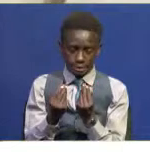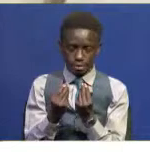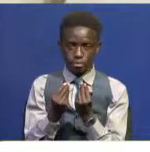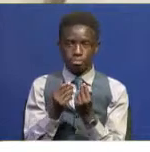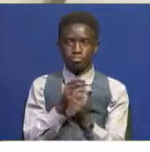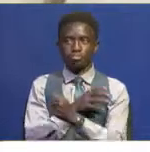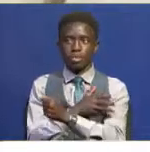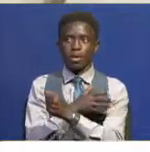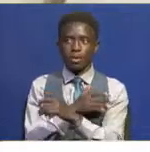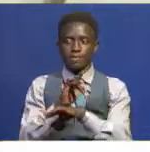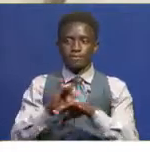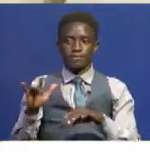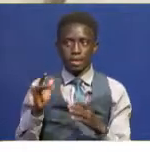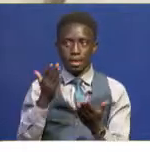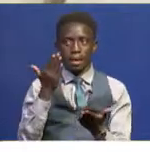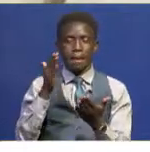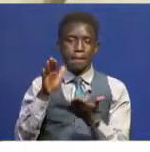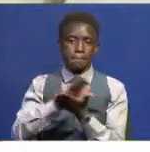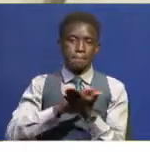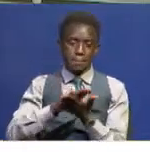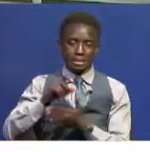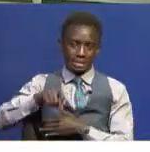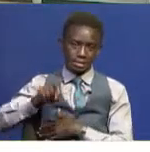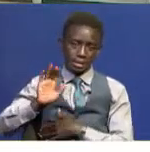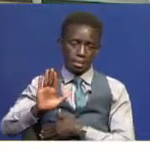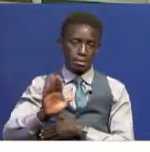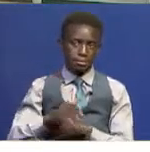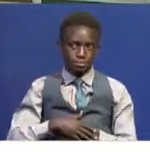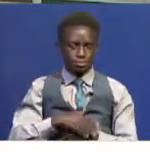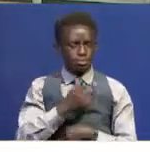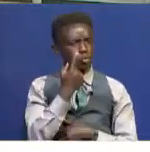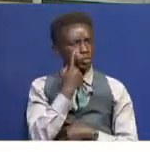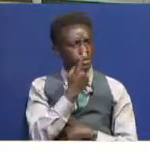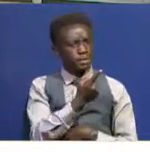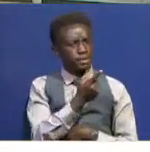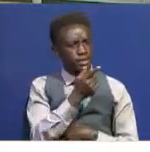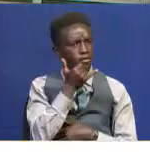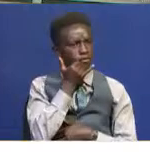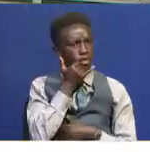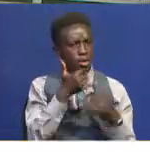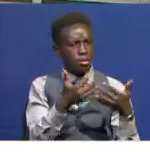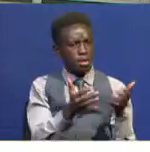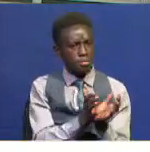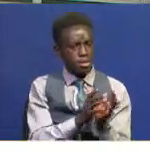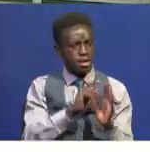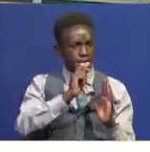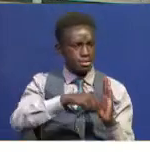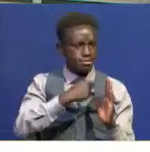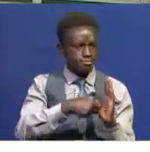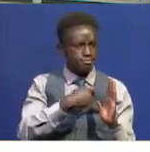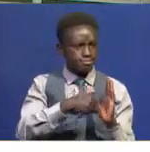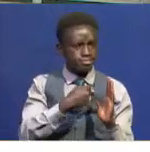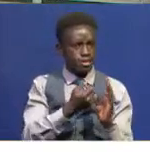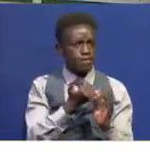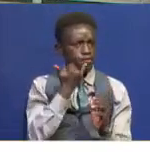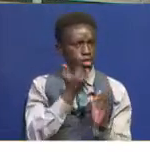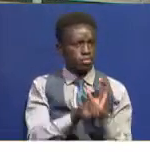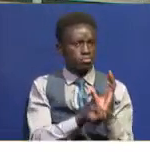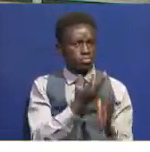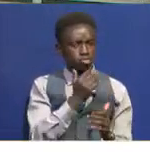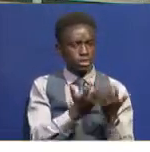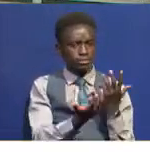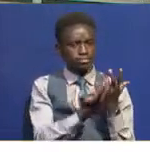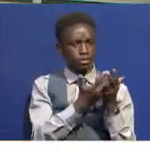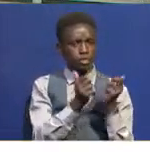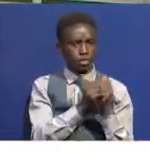as possible based on your needs. Yes, and we have seen phone companies manufacturing phones that are friendly to persons with